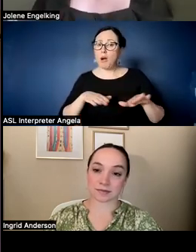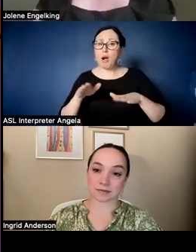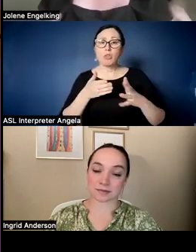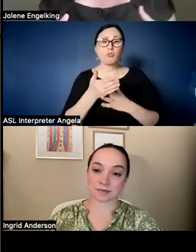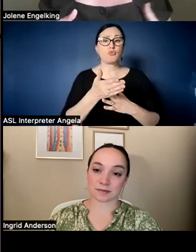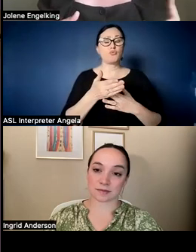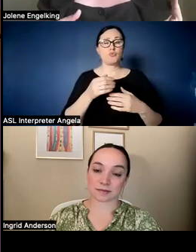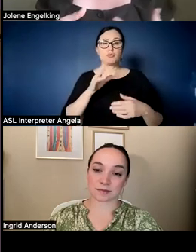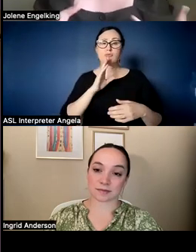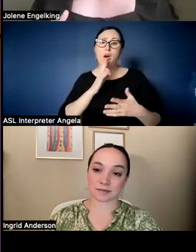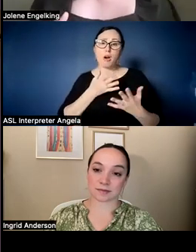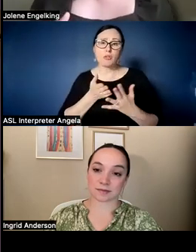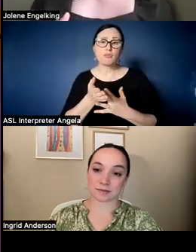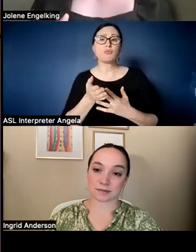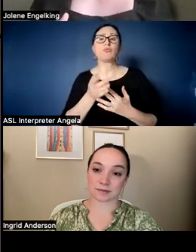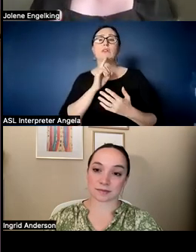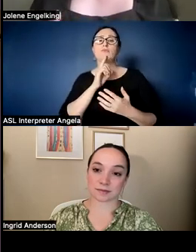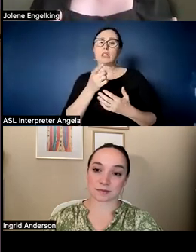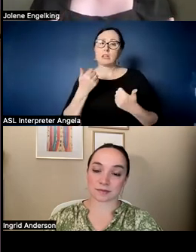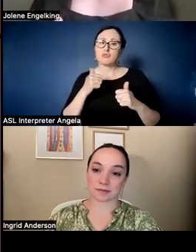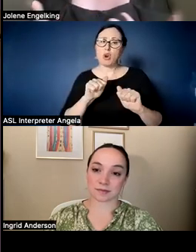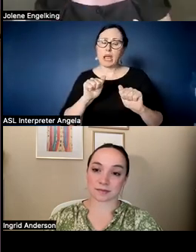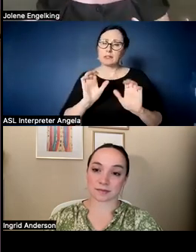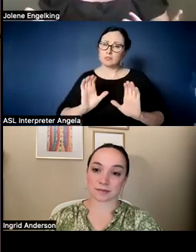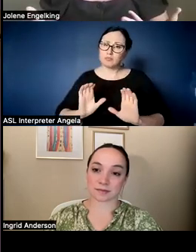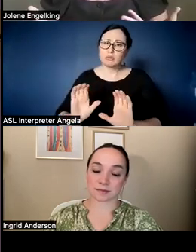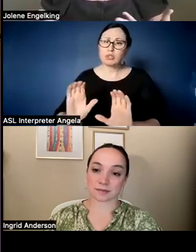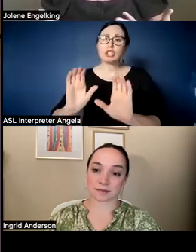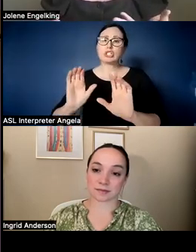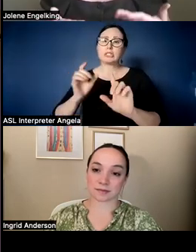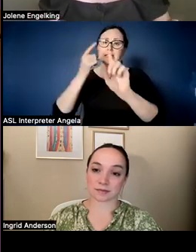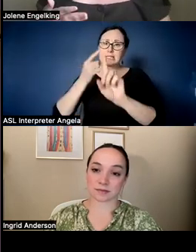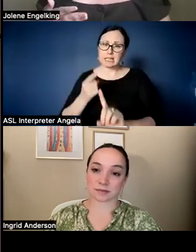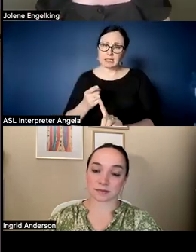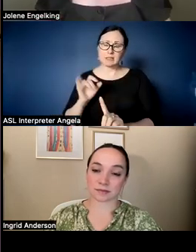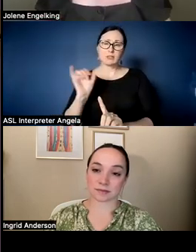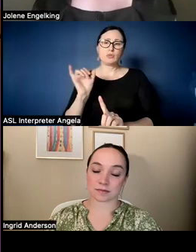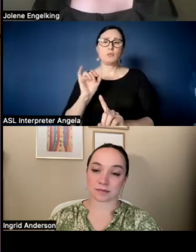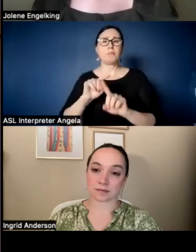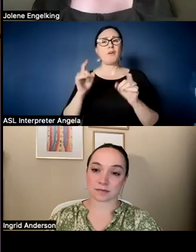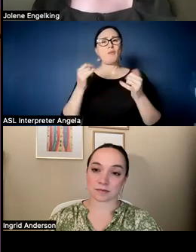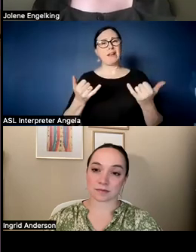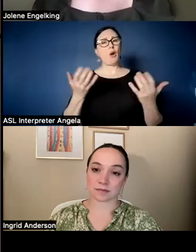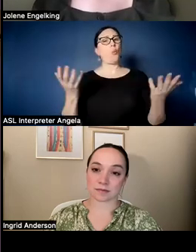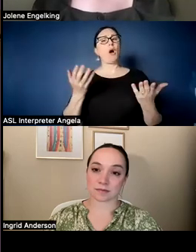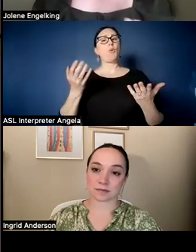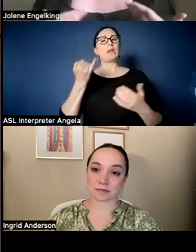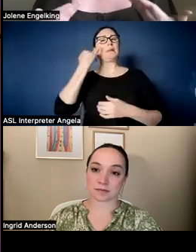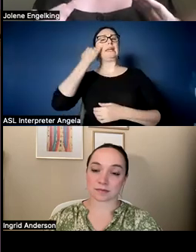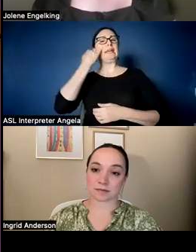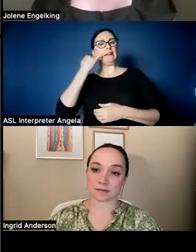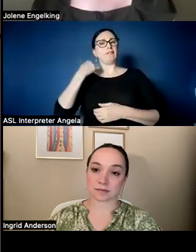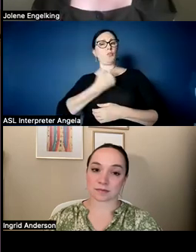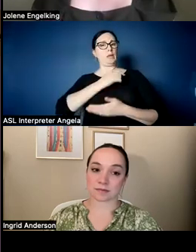trying to kind of really push these things. But for right now, it's thinking about this fact, like, what would it be if we could come that way? What if